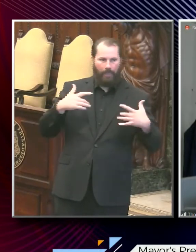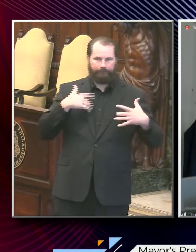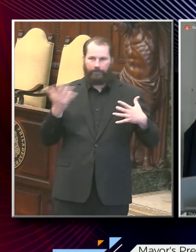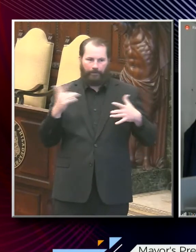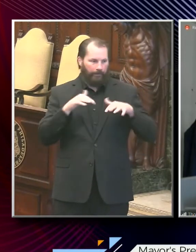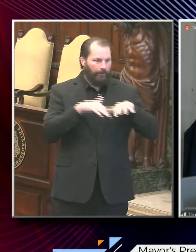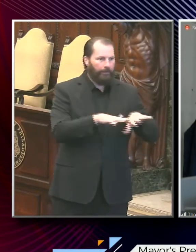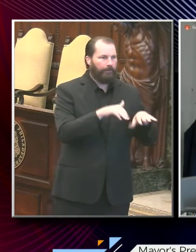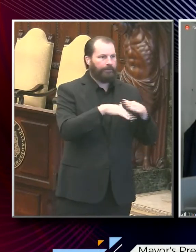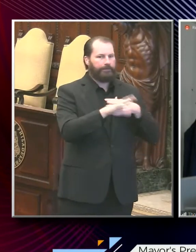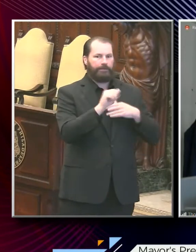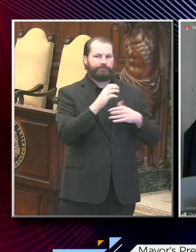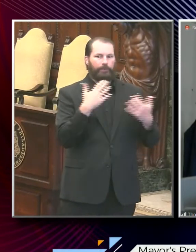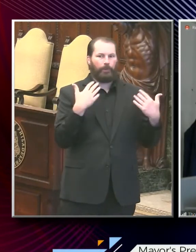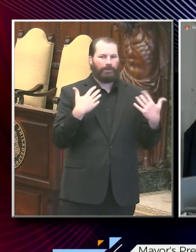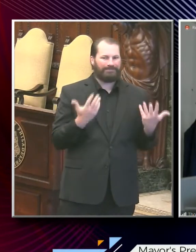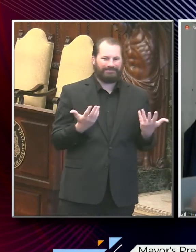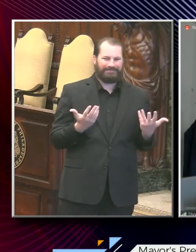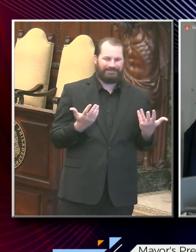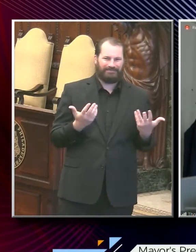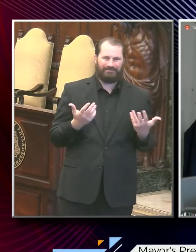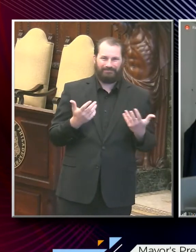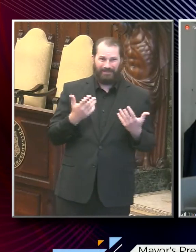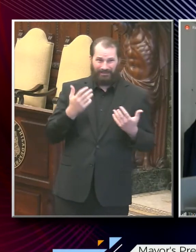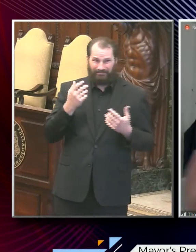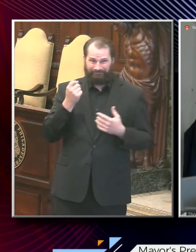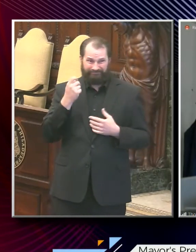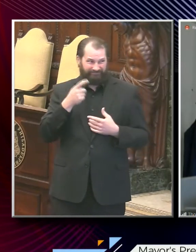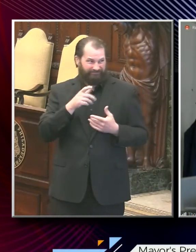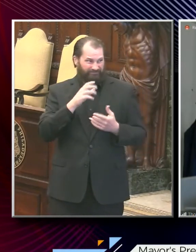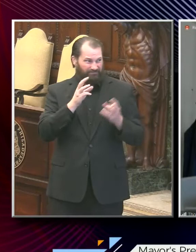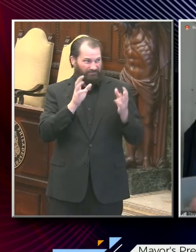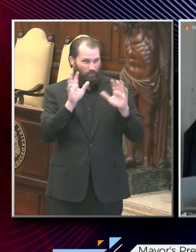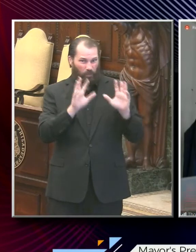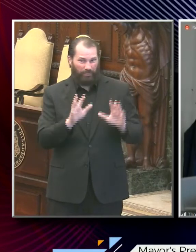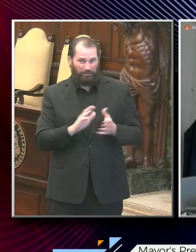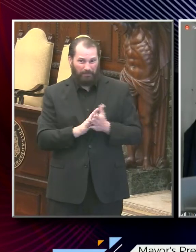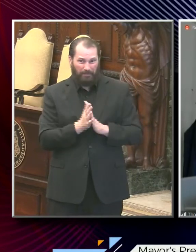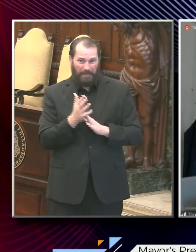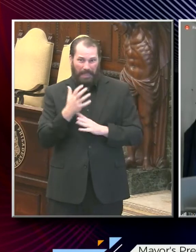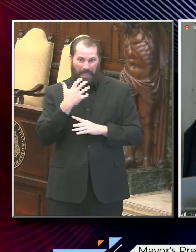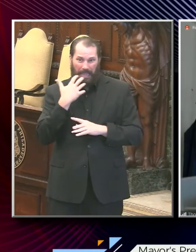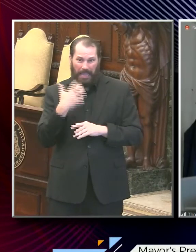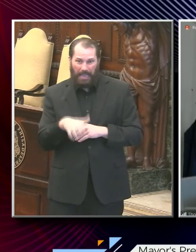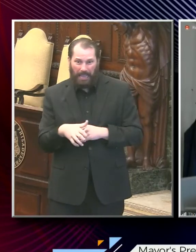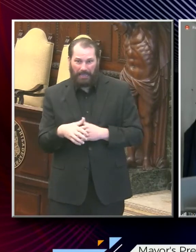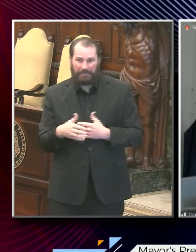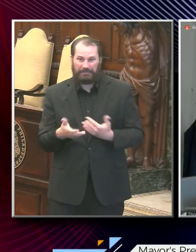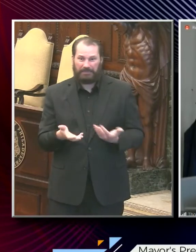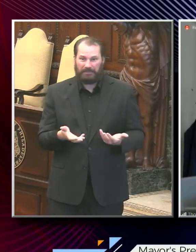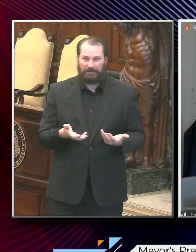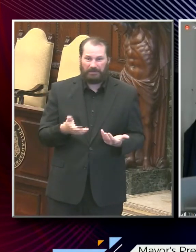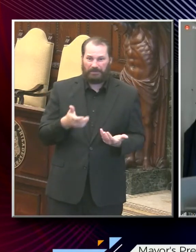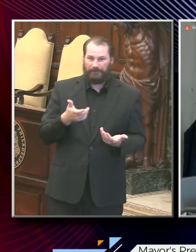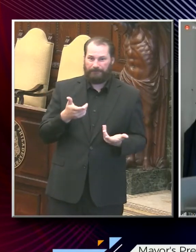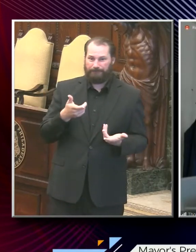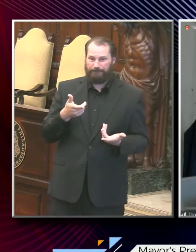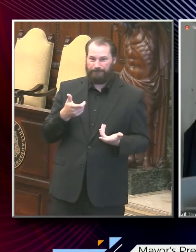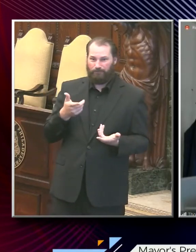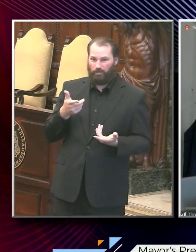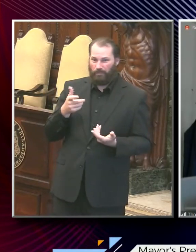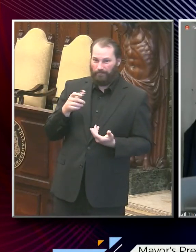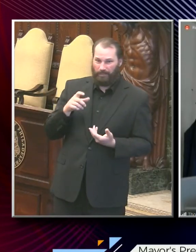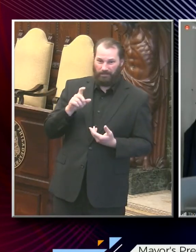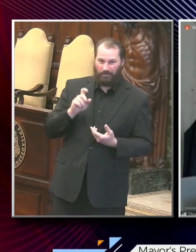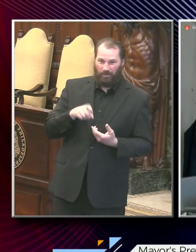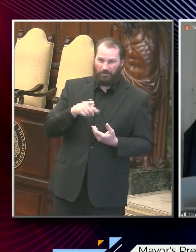hot, that people should call their vulnerable relatives, friends, or even neighbors and check on them and see how they do. And if they're not doing